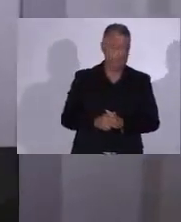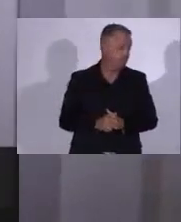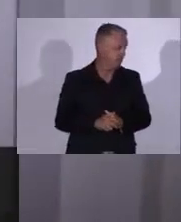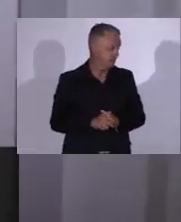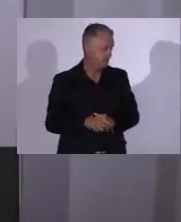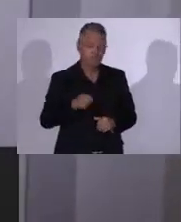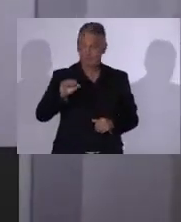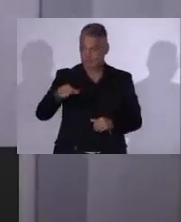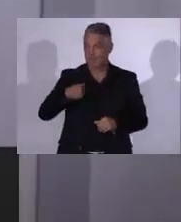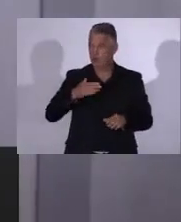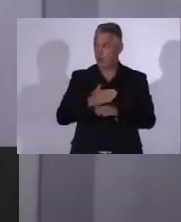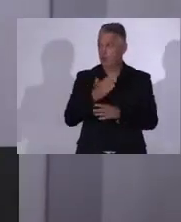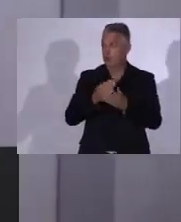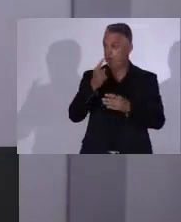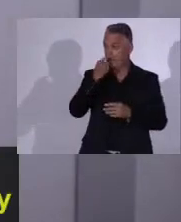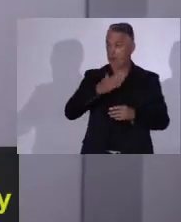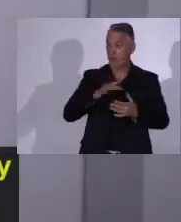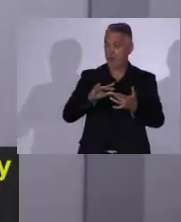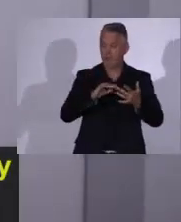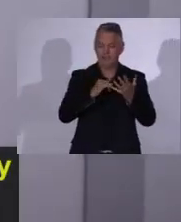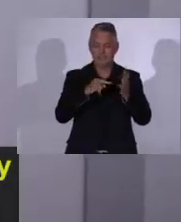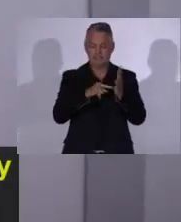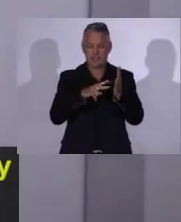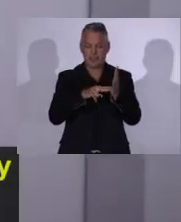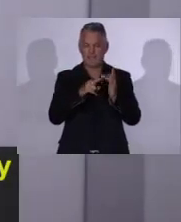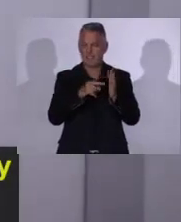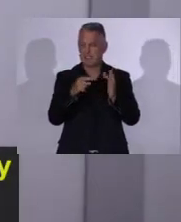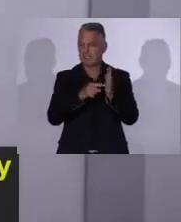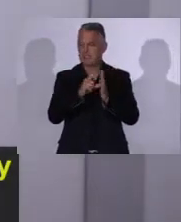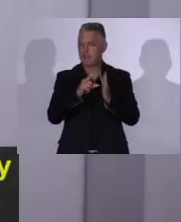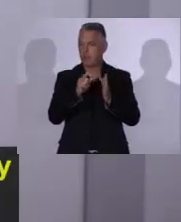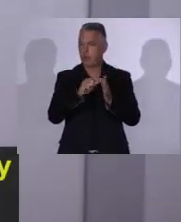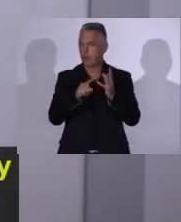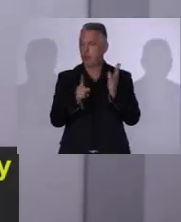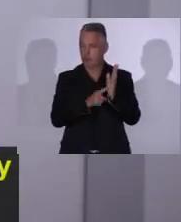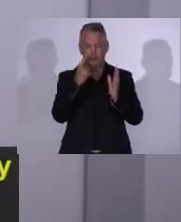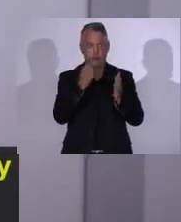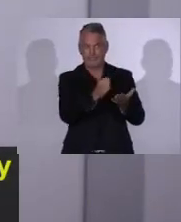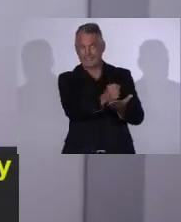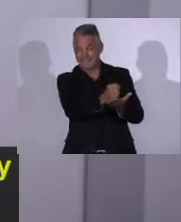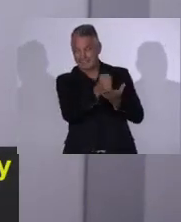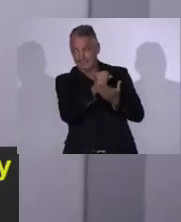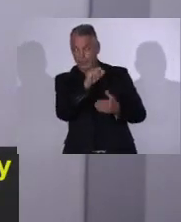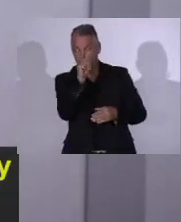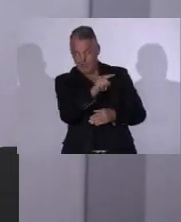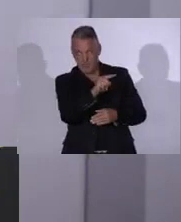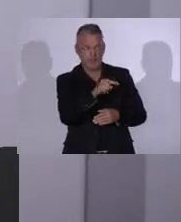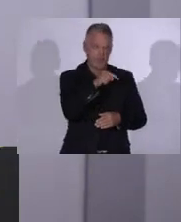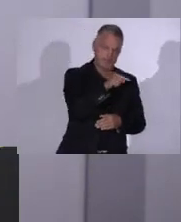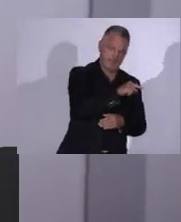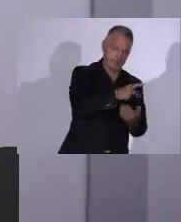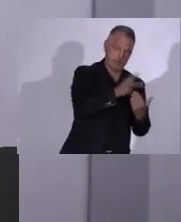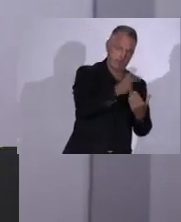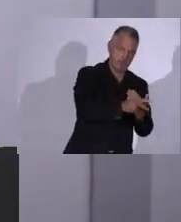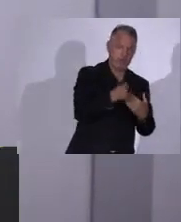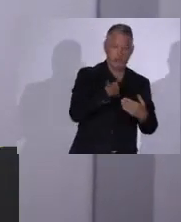I'm working within my networks with St. Vincent de Paul to try to get their support for this program. And with the limited contact